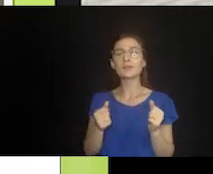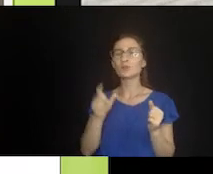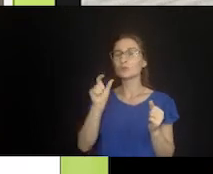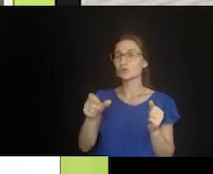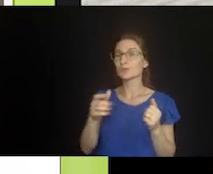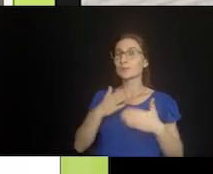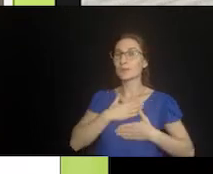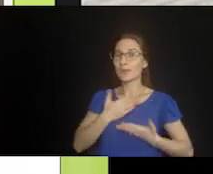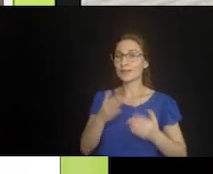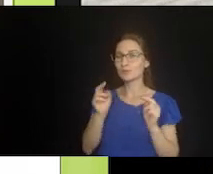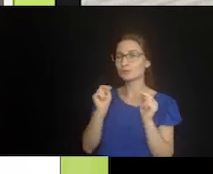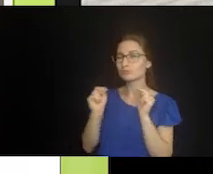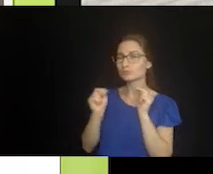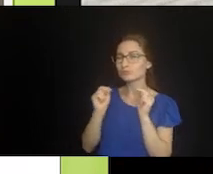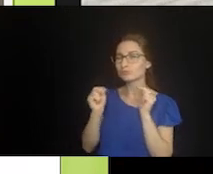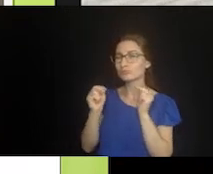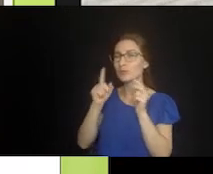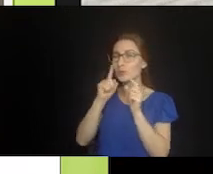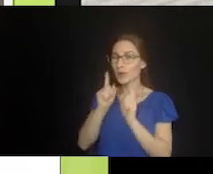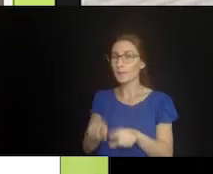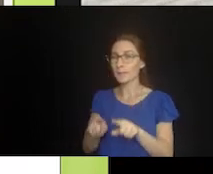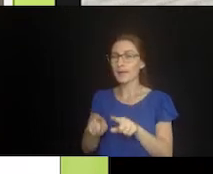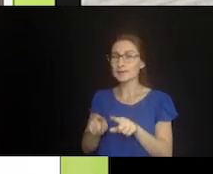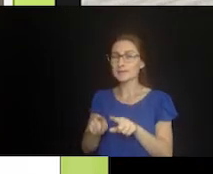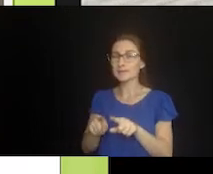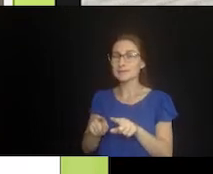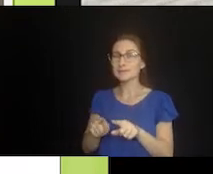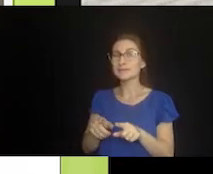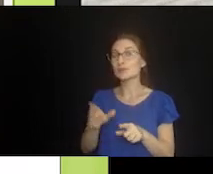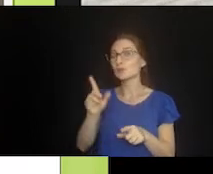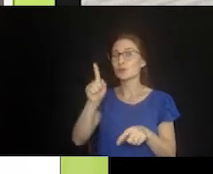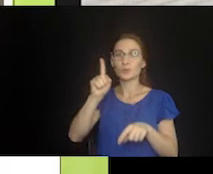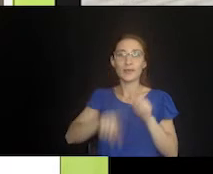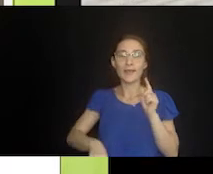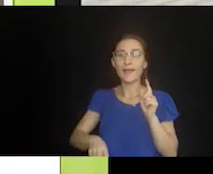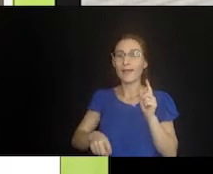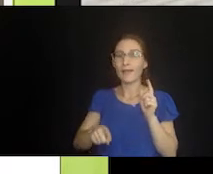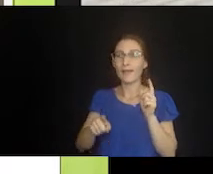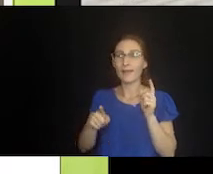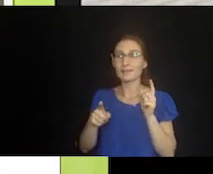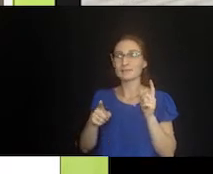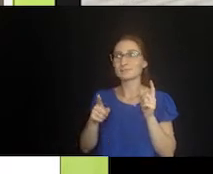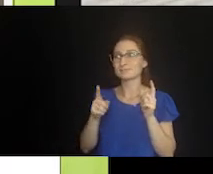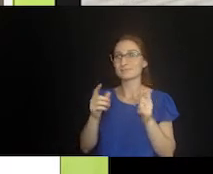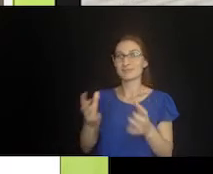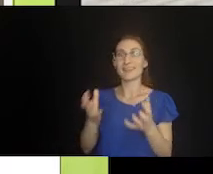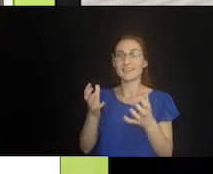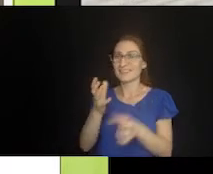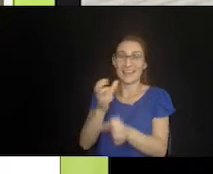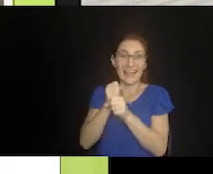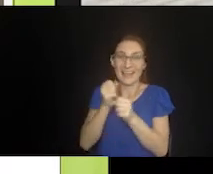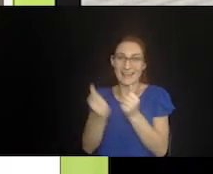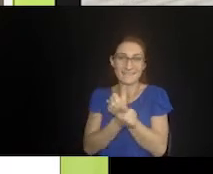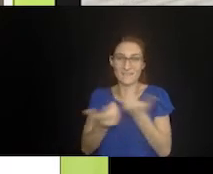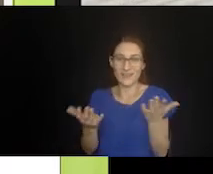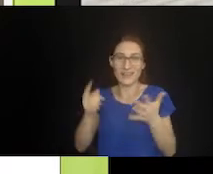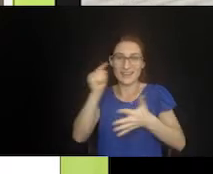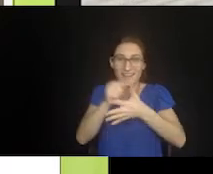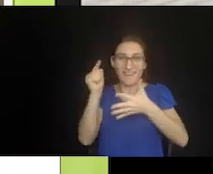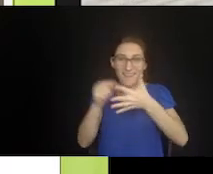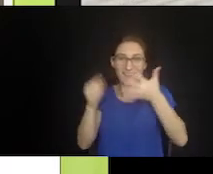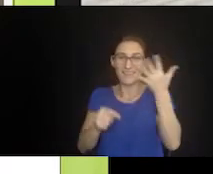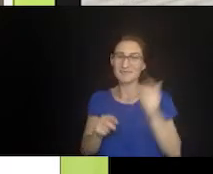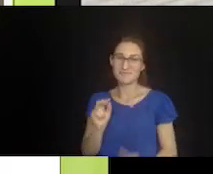you're going to want to be willing to compromise, because you're not always going to get everything that you want from a person always. So you